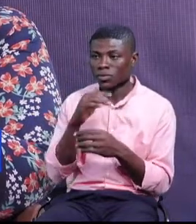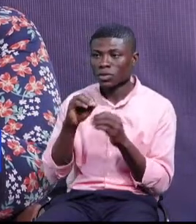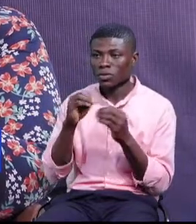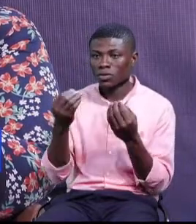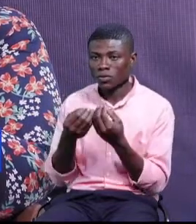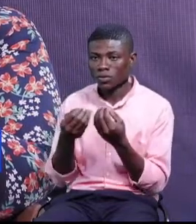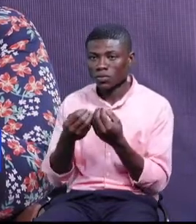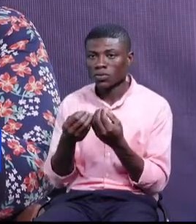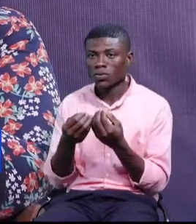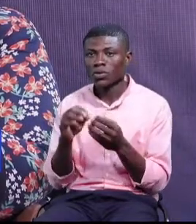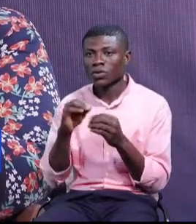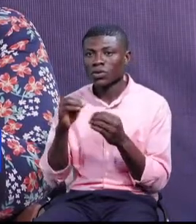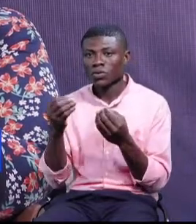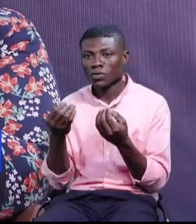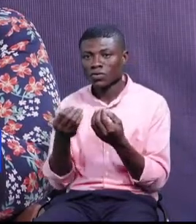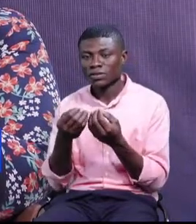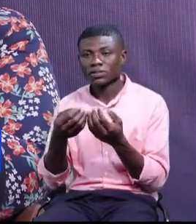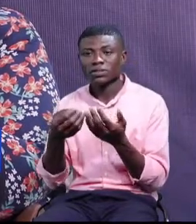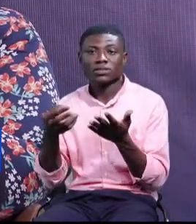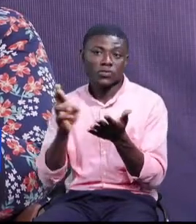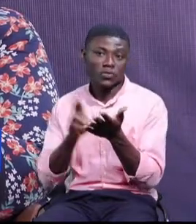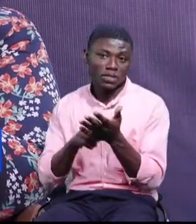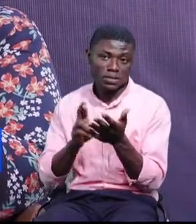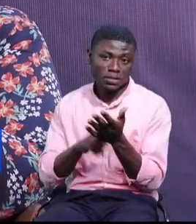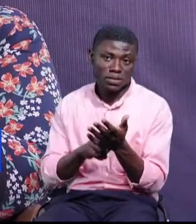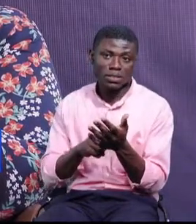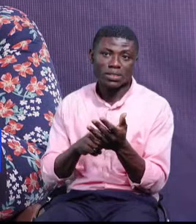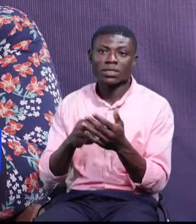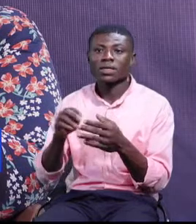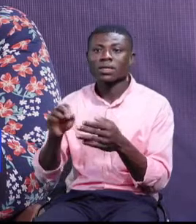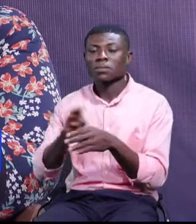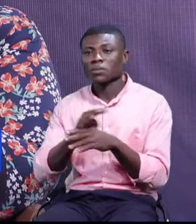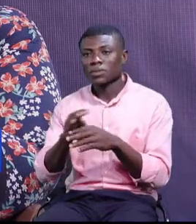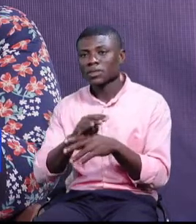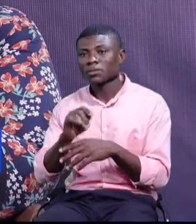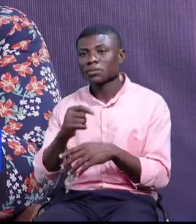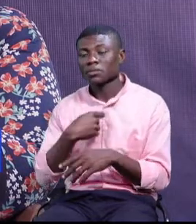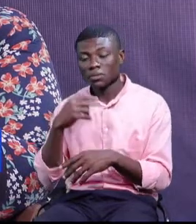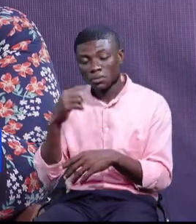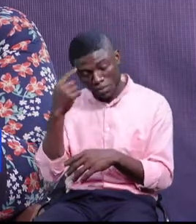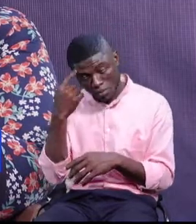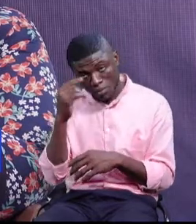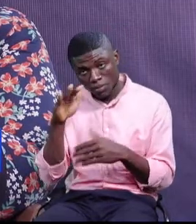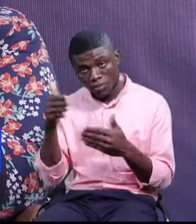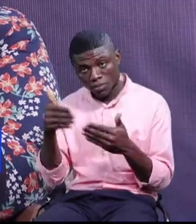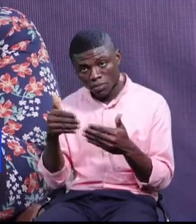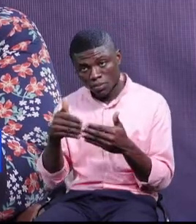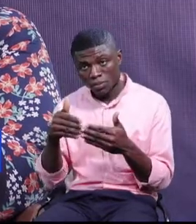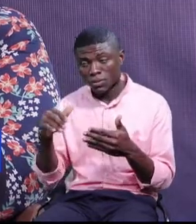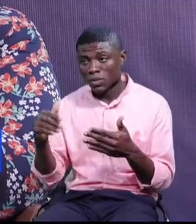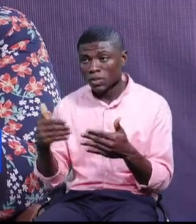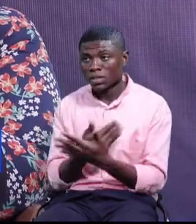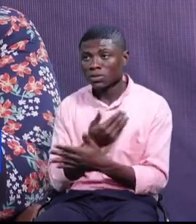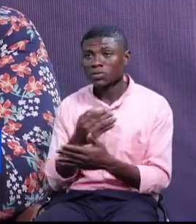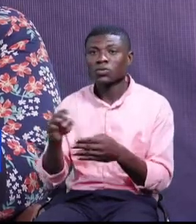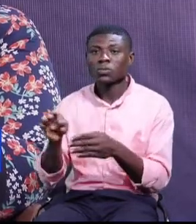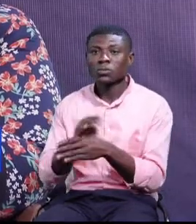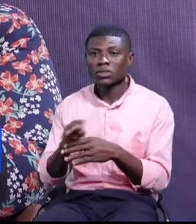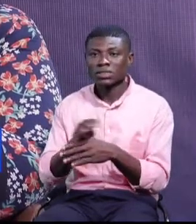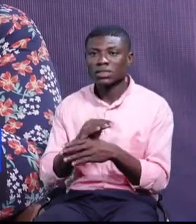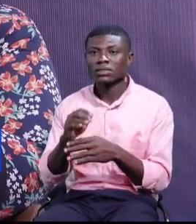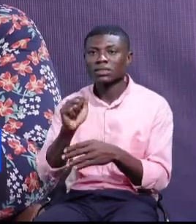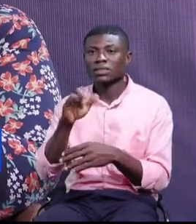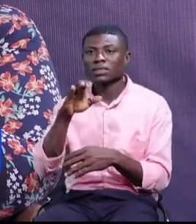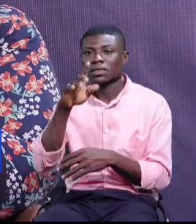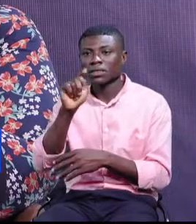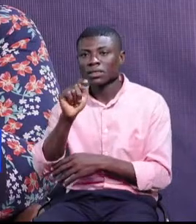Office of the Registrar of Companies. So it's now ORC. I mean, I think by the introduction of the new Companies Act, so now